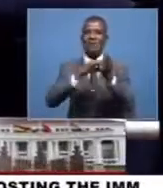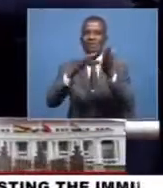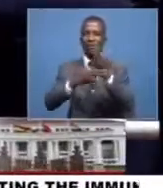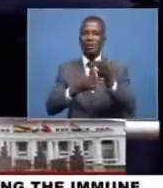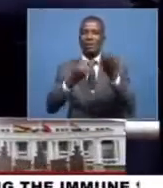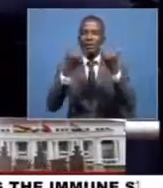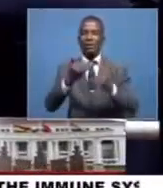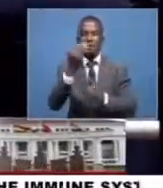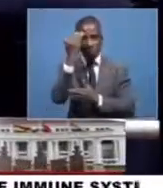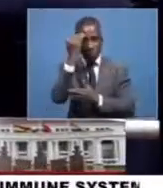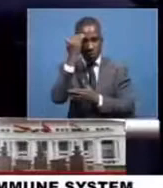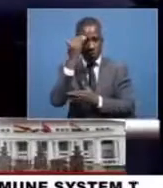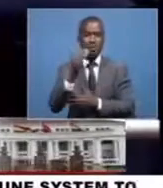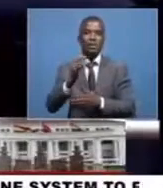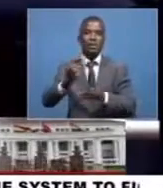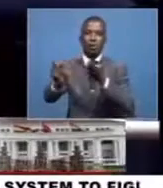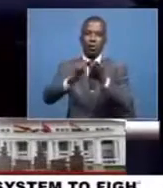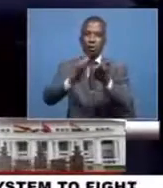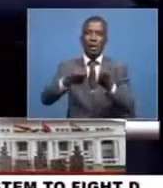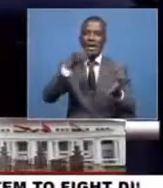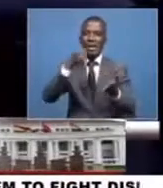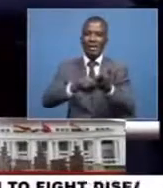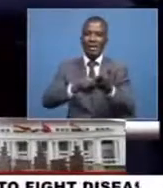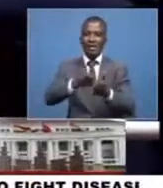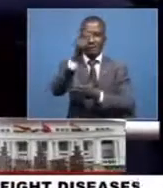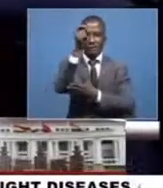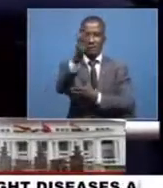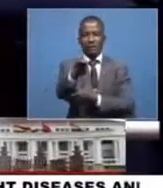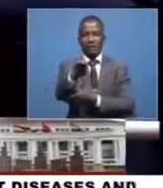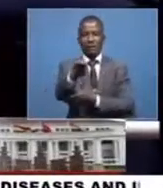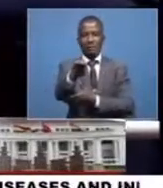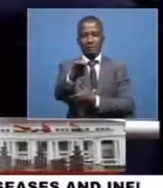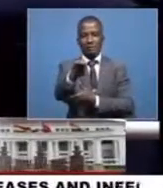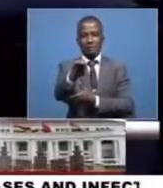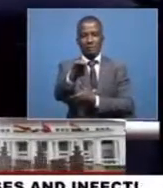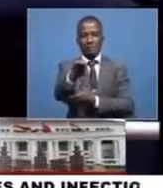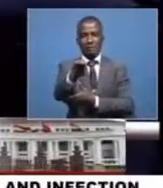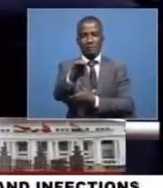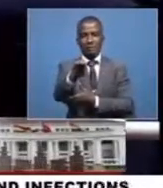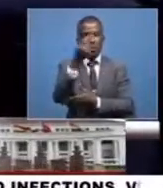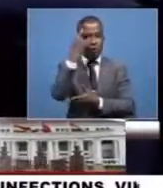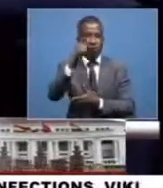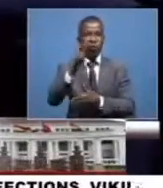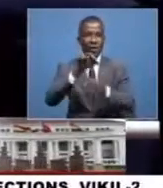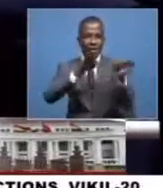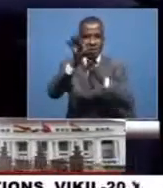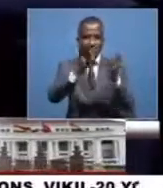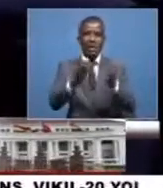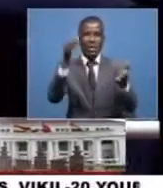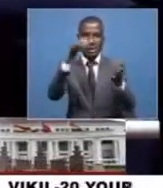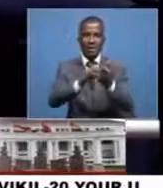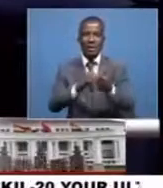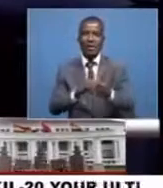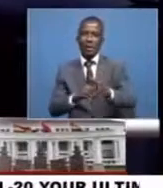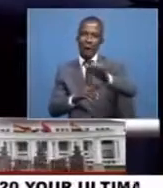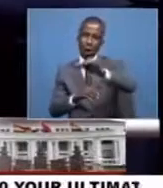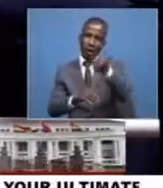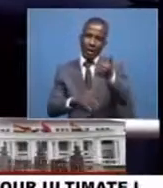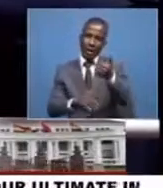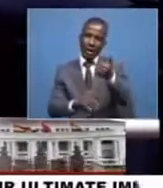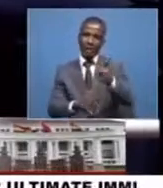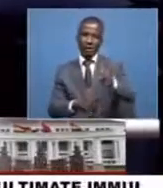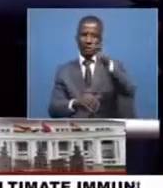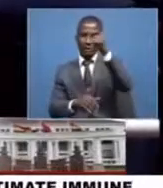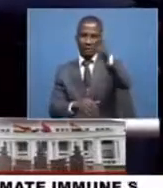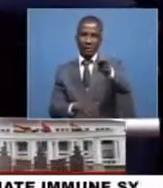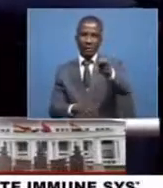said, you made an application or filing, you are going to file an application for a review, file another application